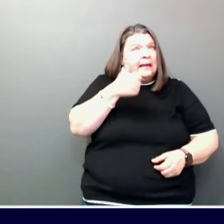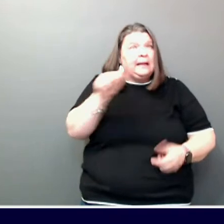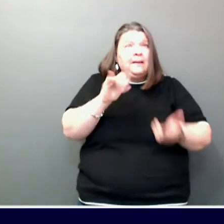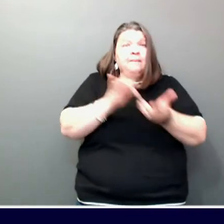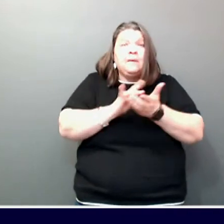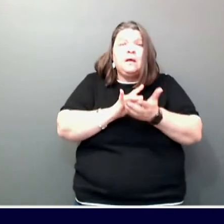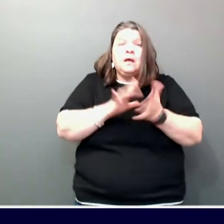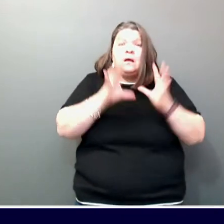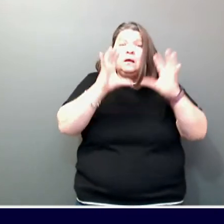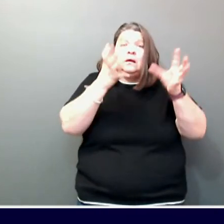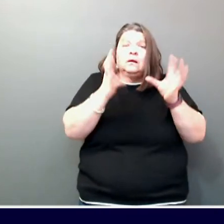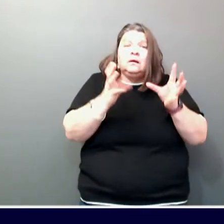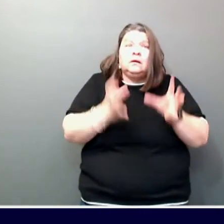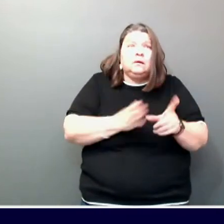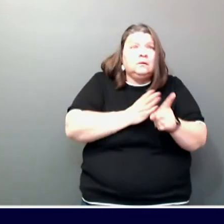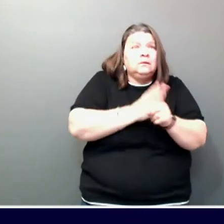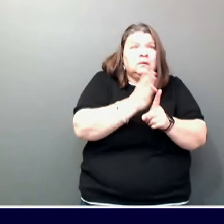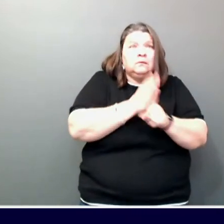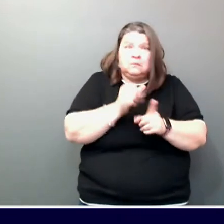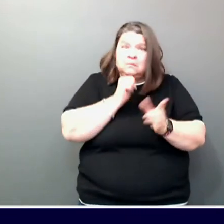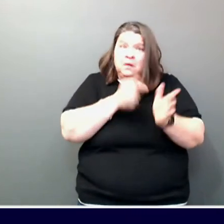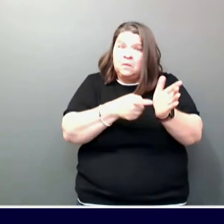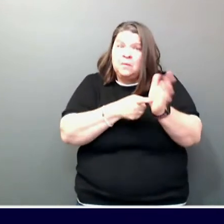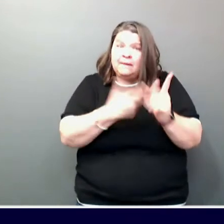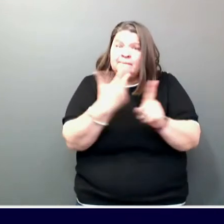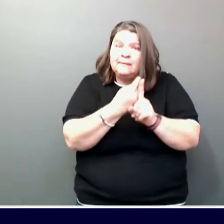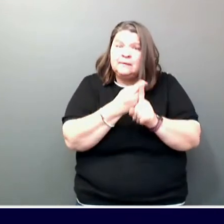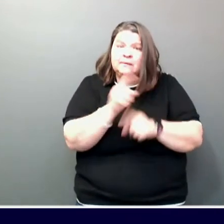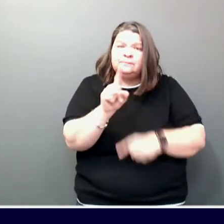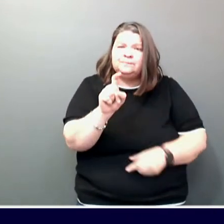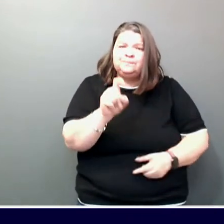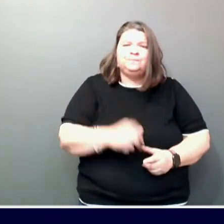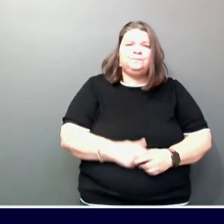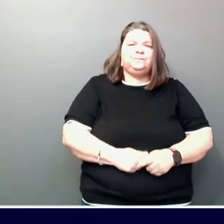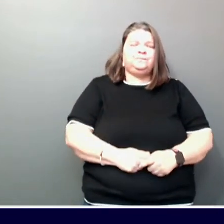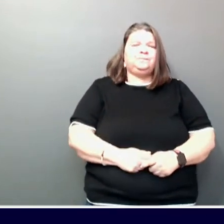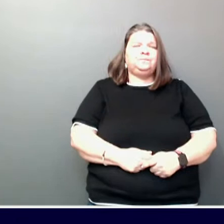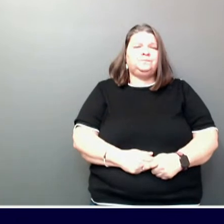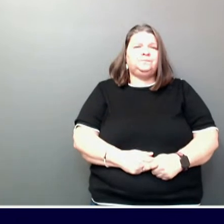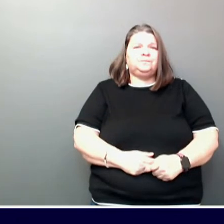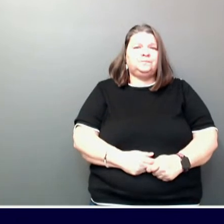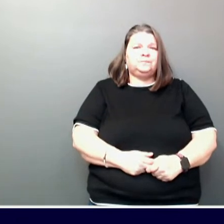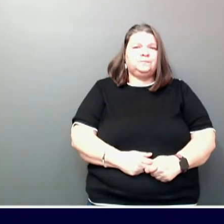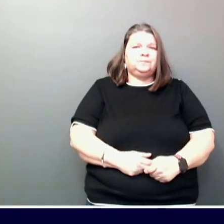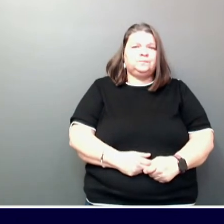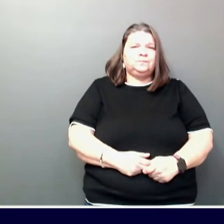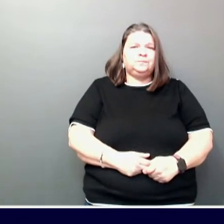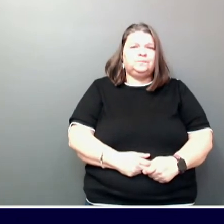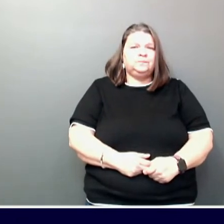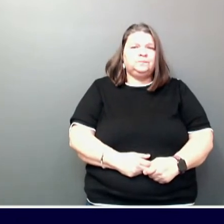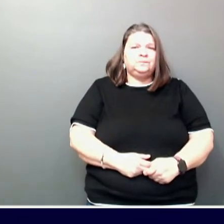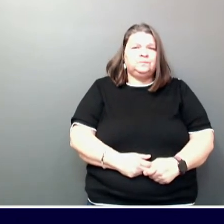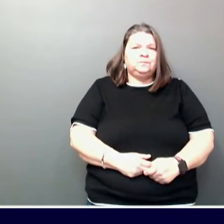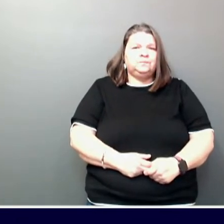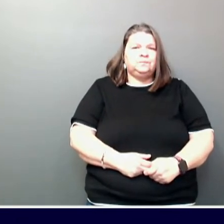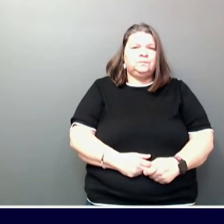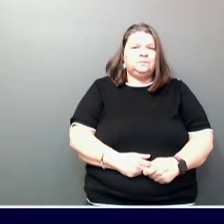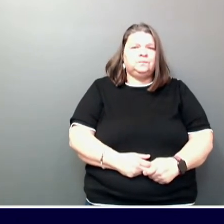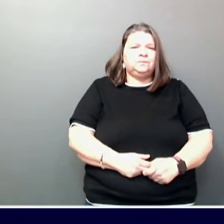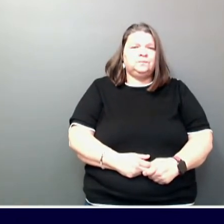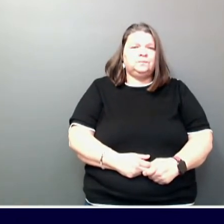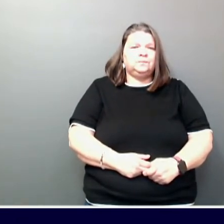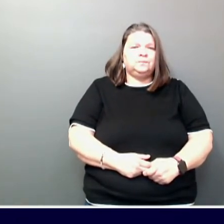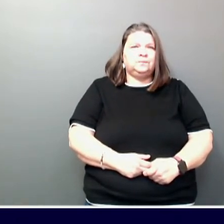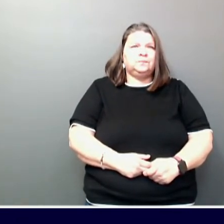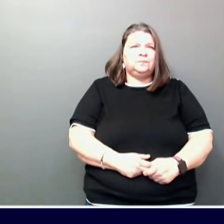types of facilities that people cannot count on everyone being vaccinated at? Maybe Director Shah, I'll